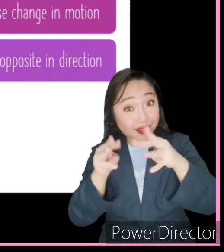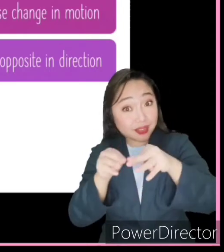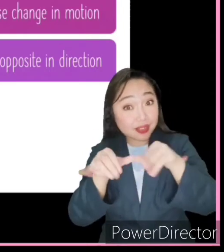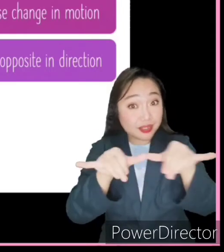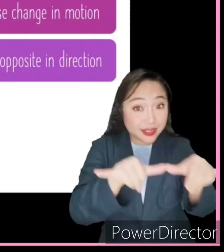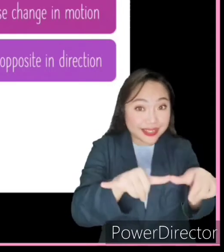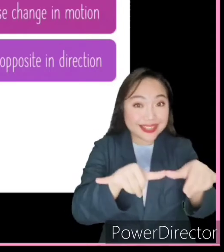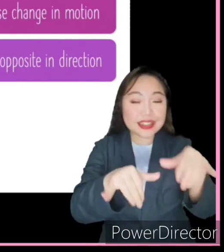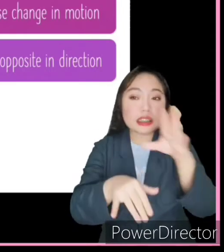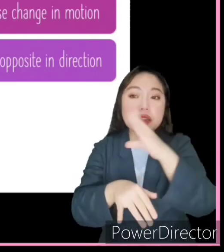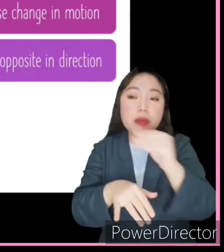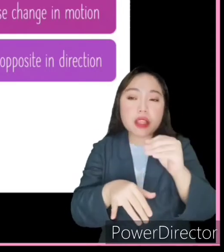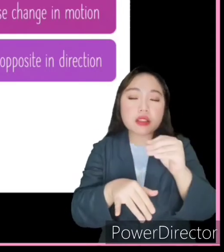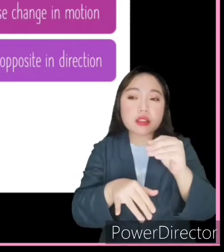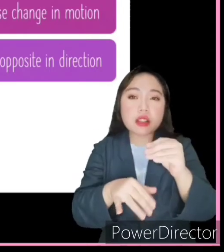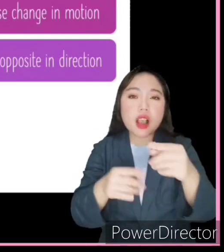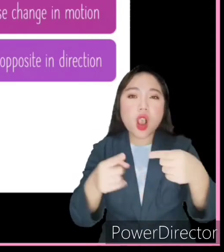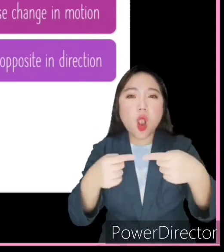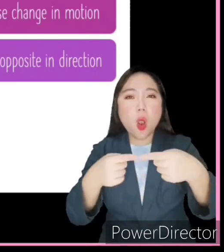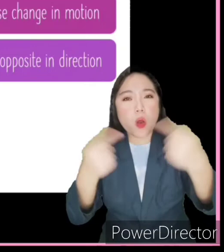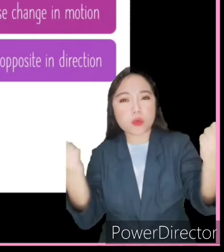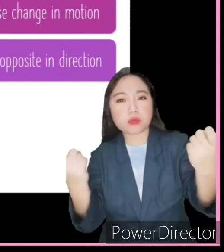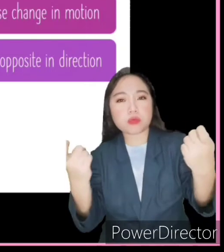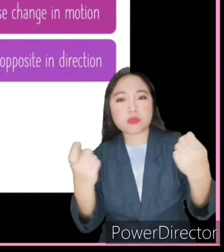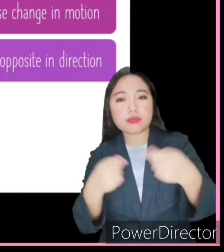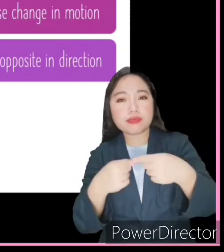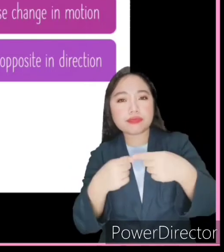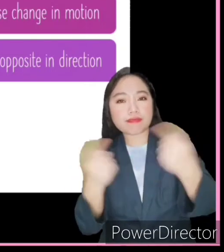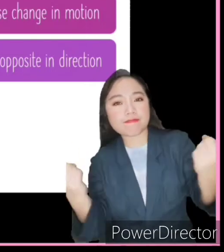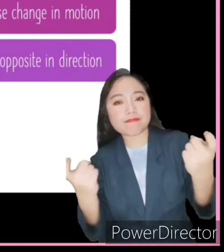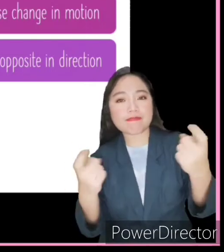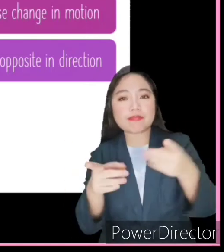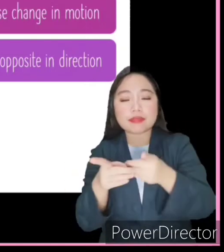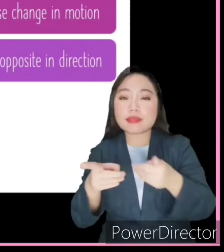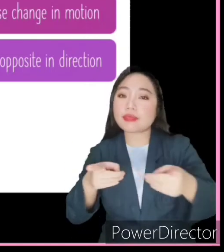and are opposite in direction.